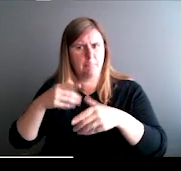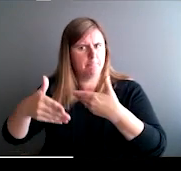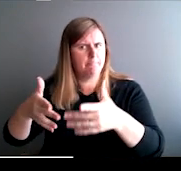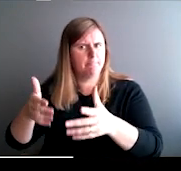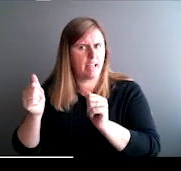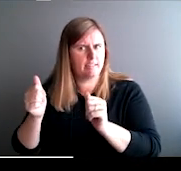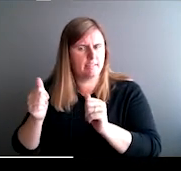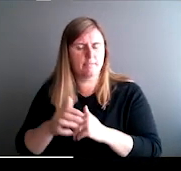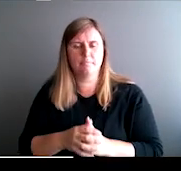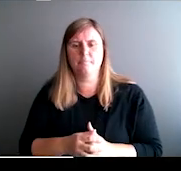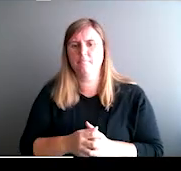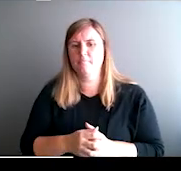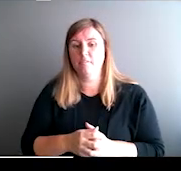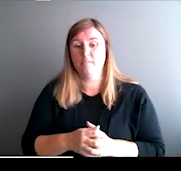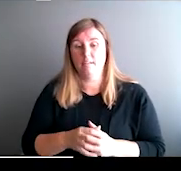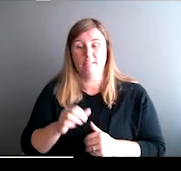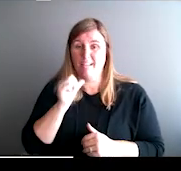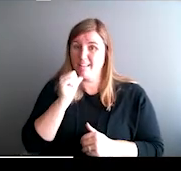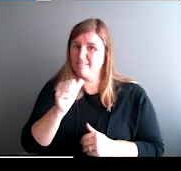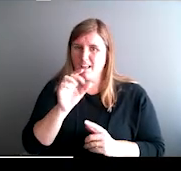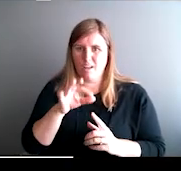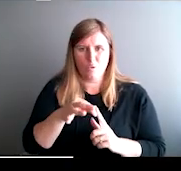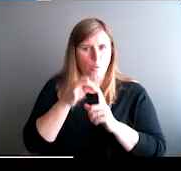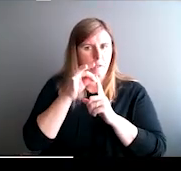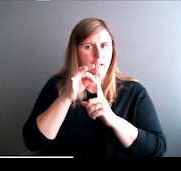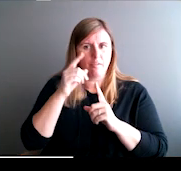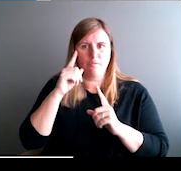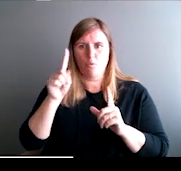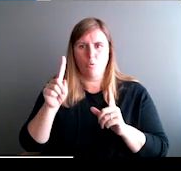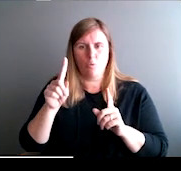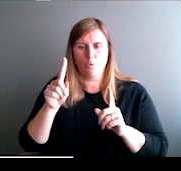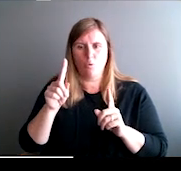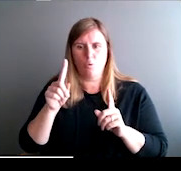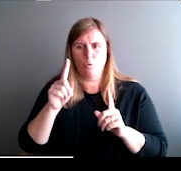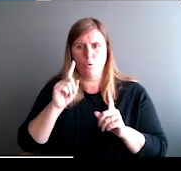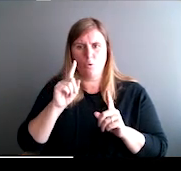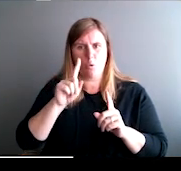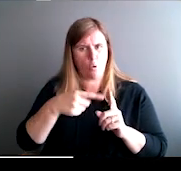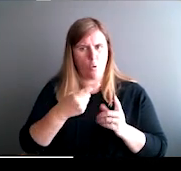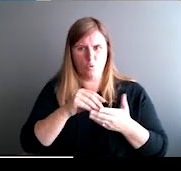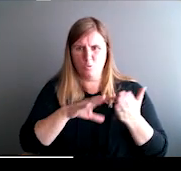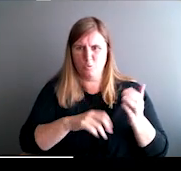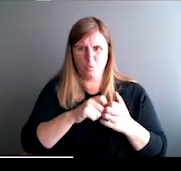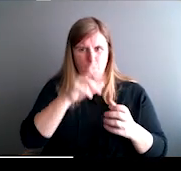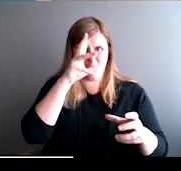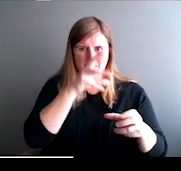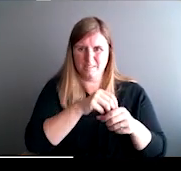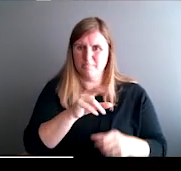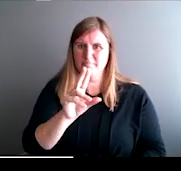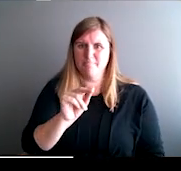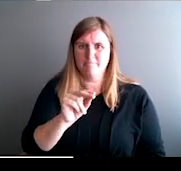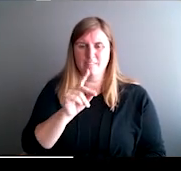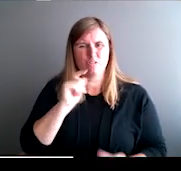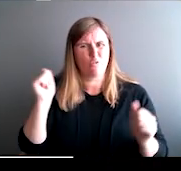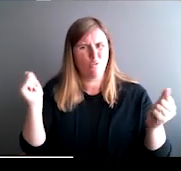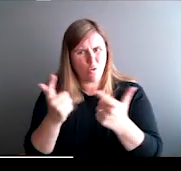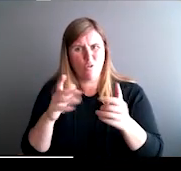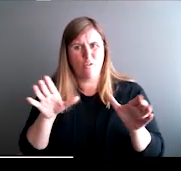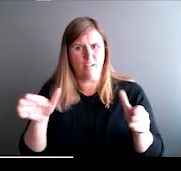This is, once again, not unique to classrooms serving students with autism. This is all